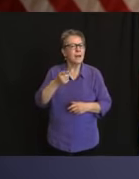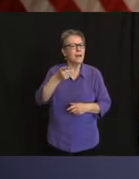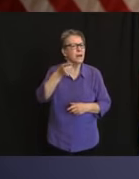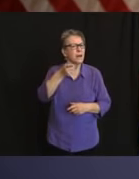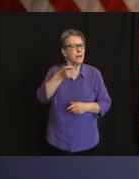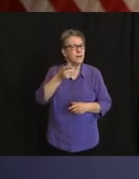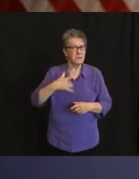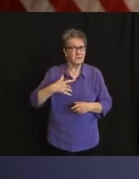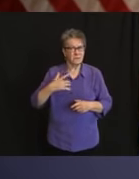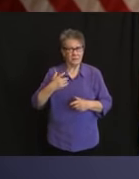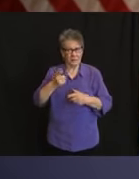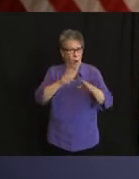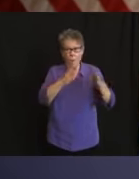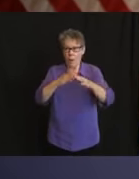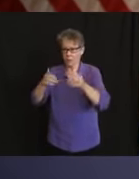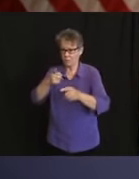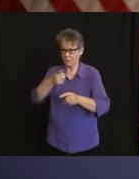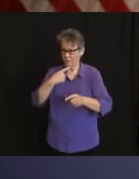really feel, Governor?